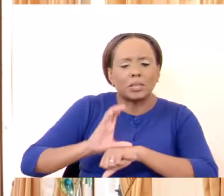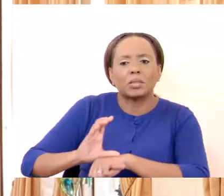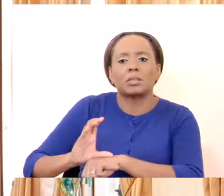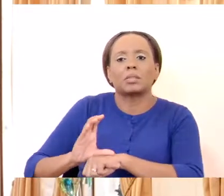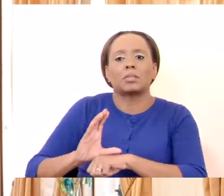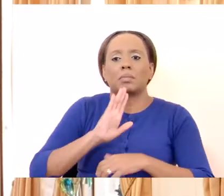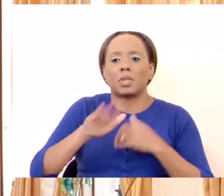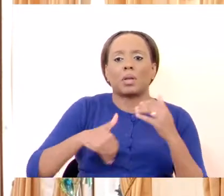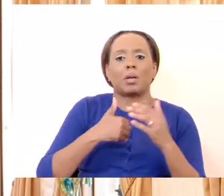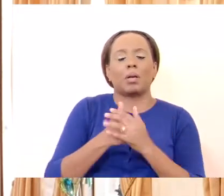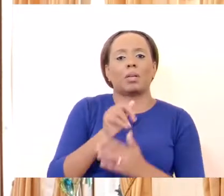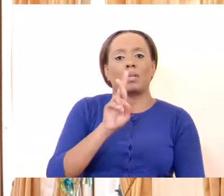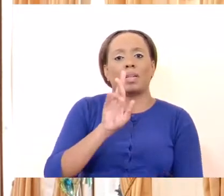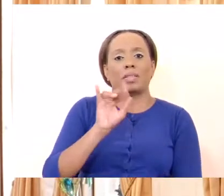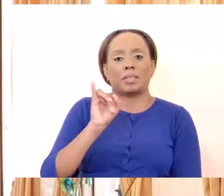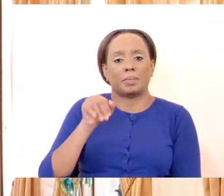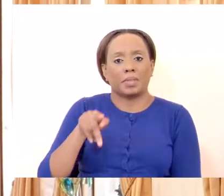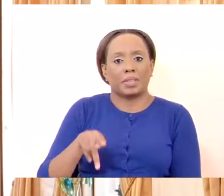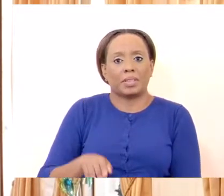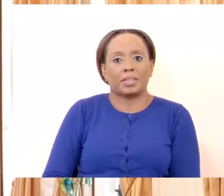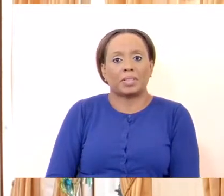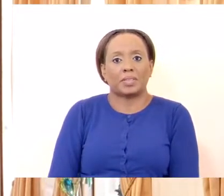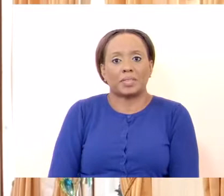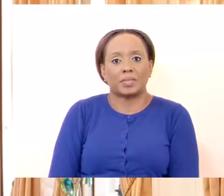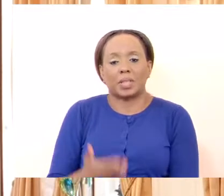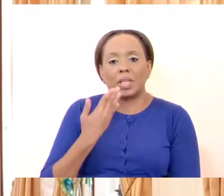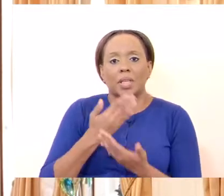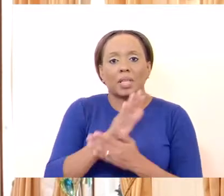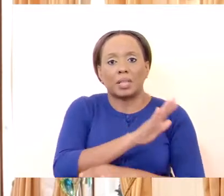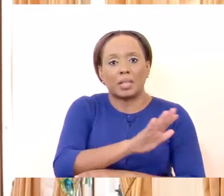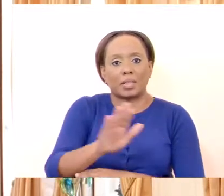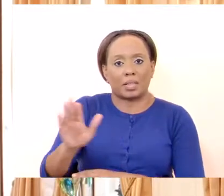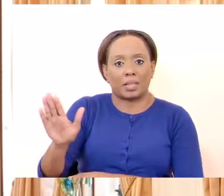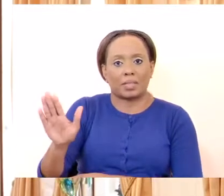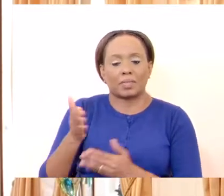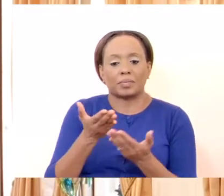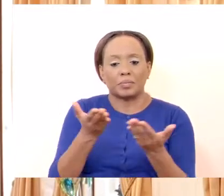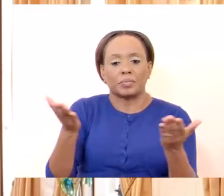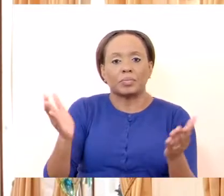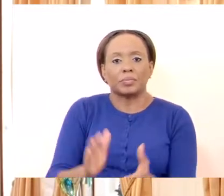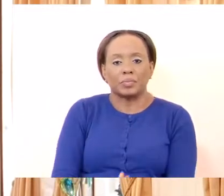may they all rest in peace. Good afternoon to you.